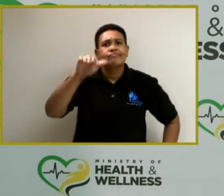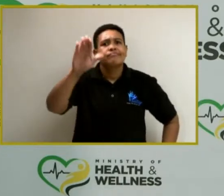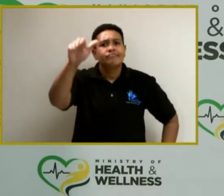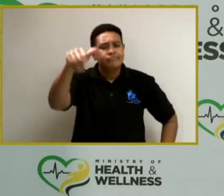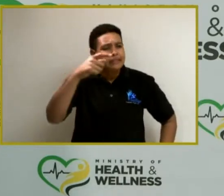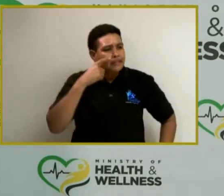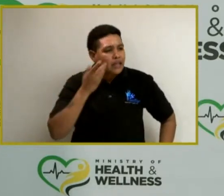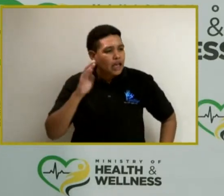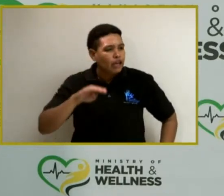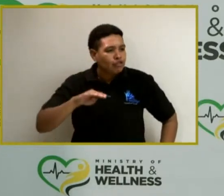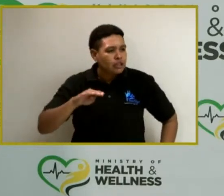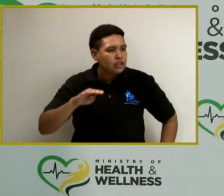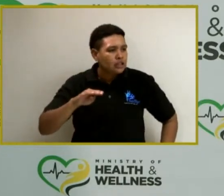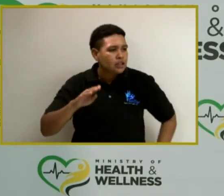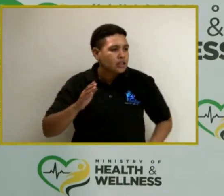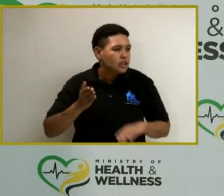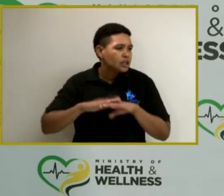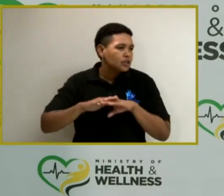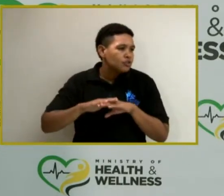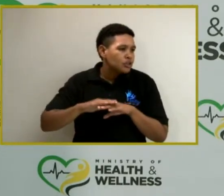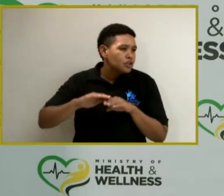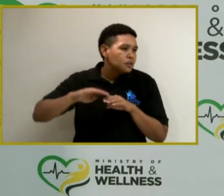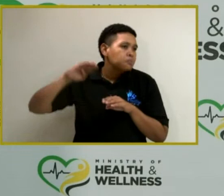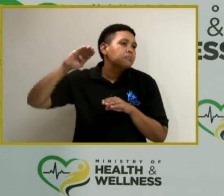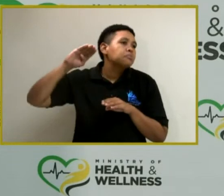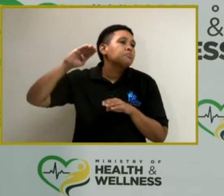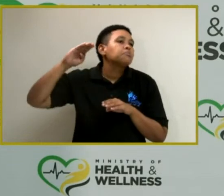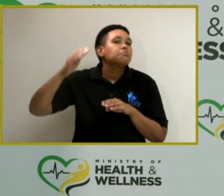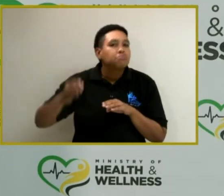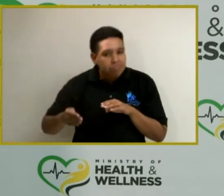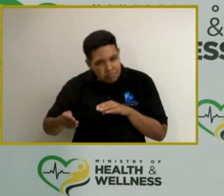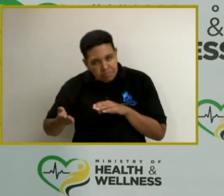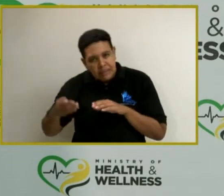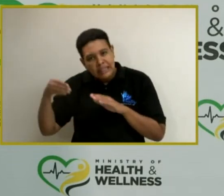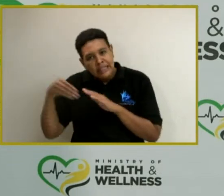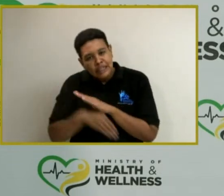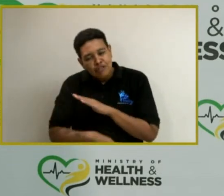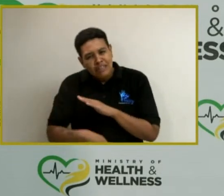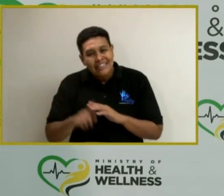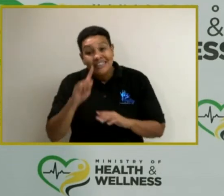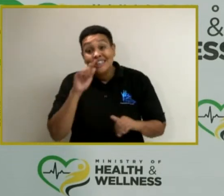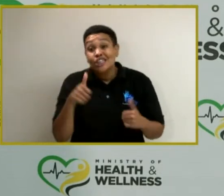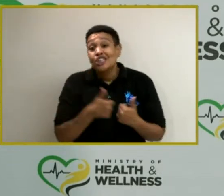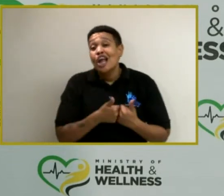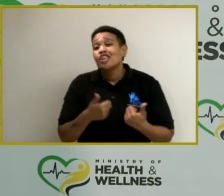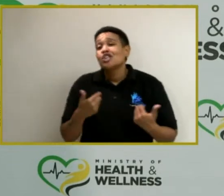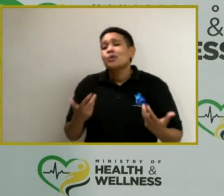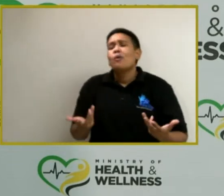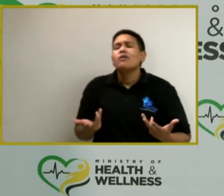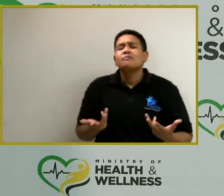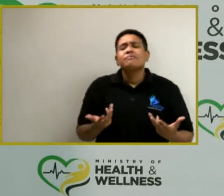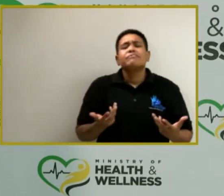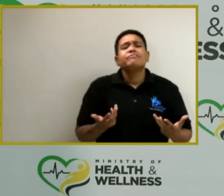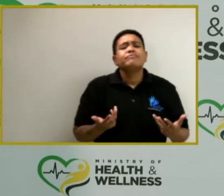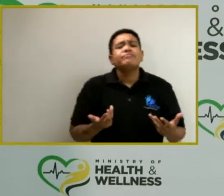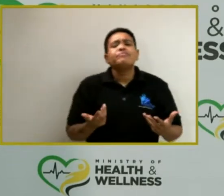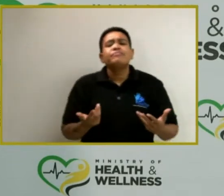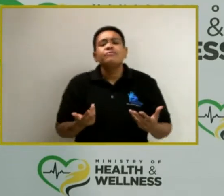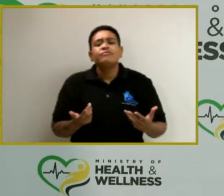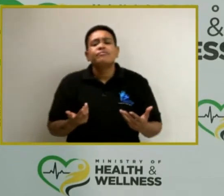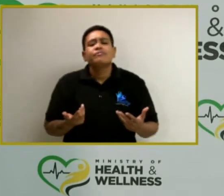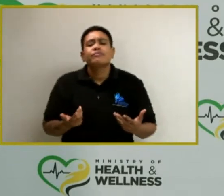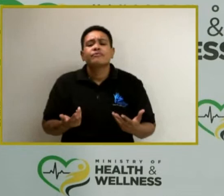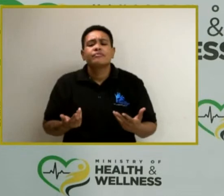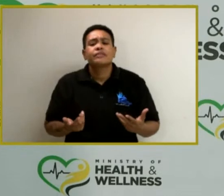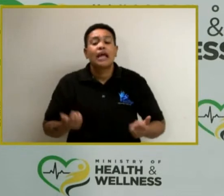of the historical data that we have. The challenge, of course, is the